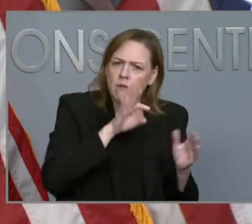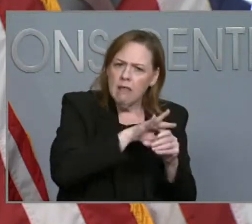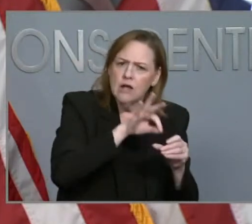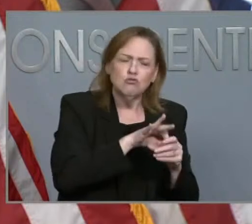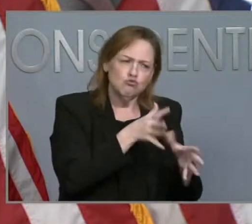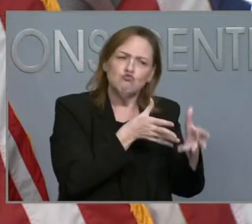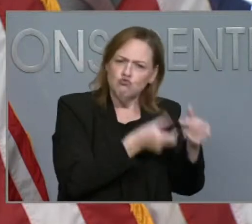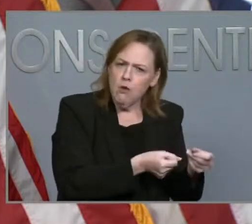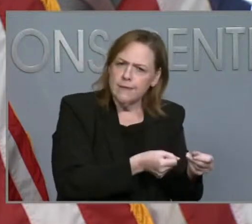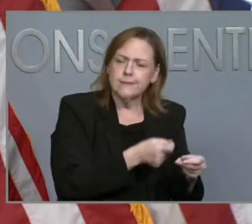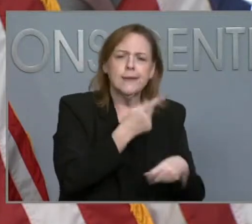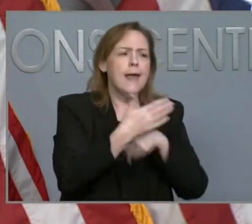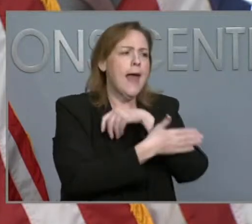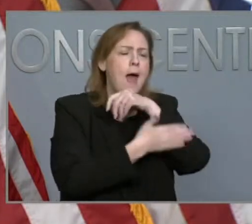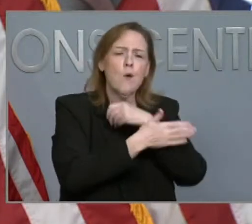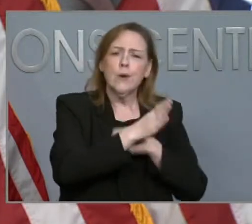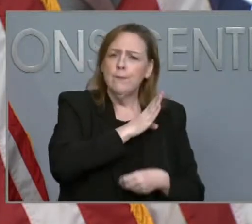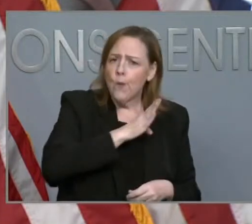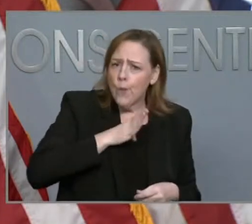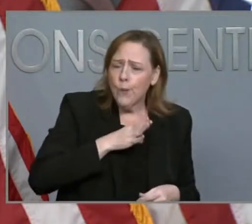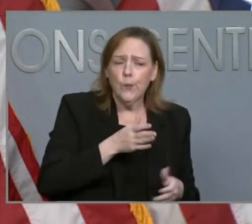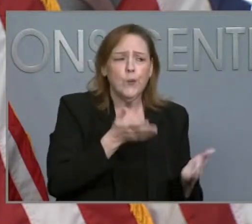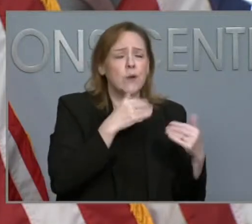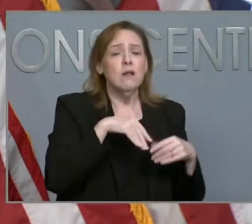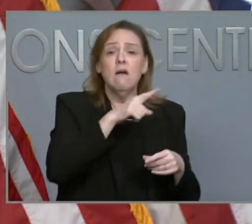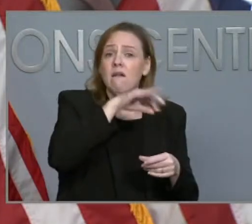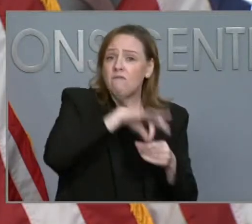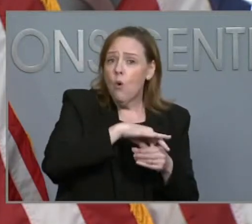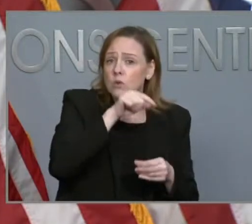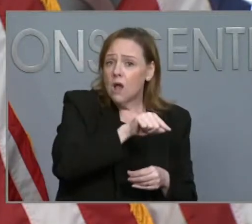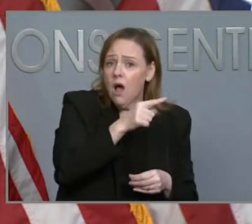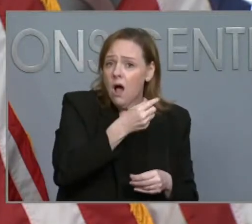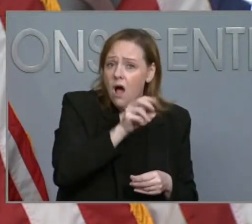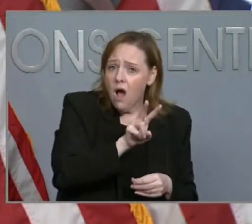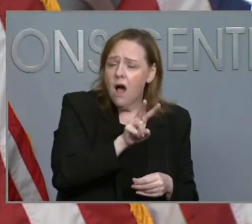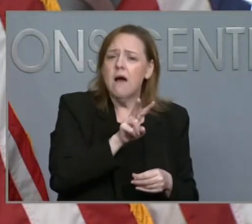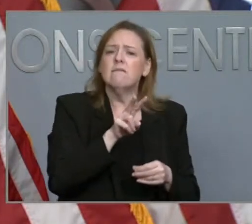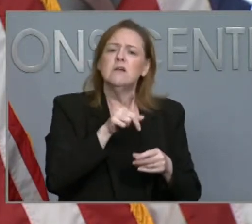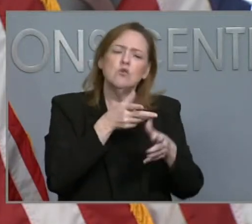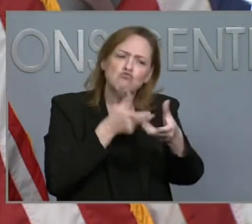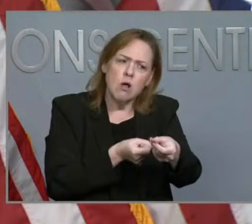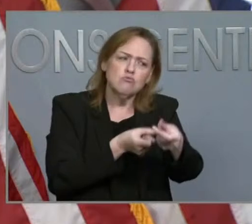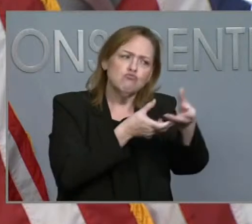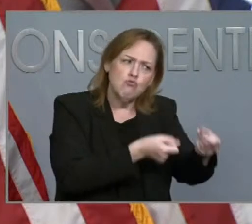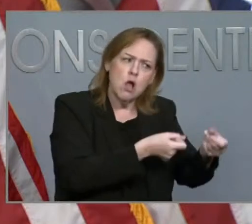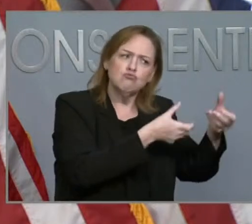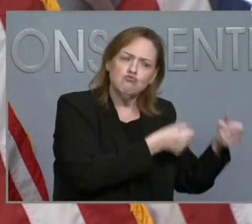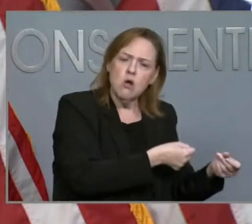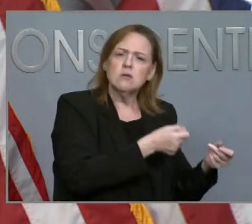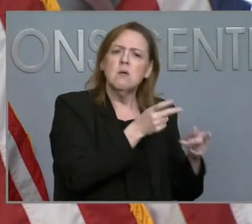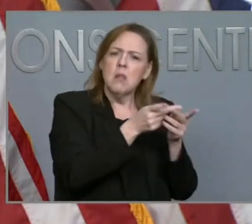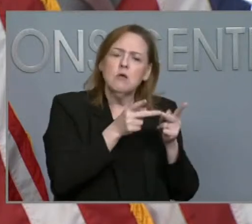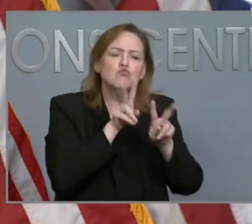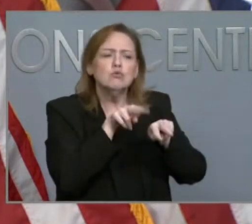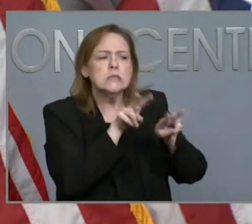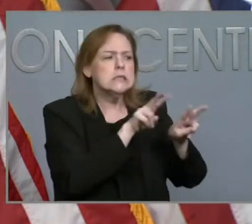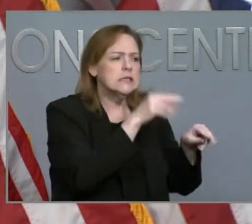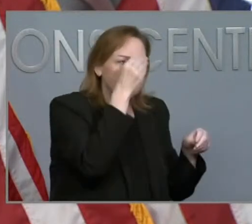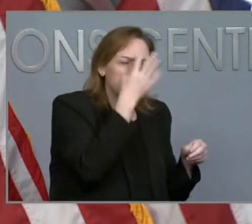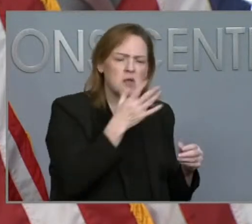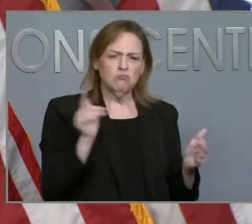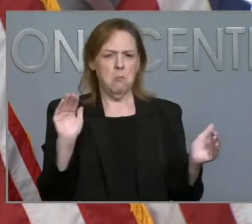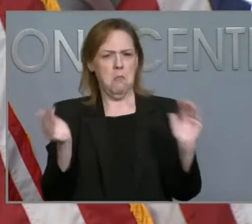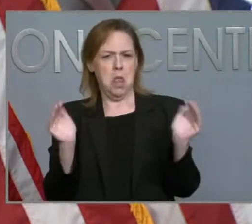boards, like vote.gov, and others that are trusted sources of information. We also have